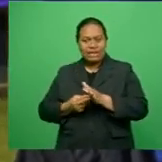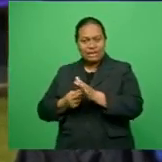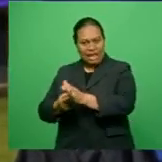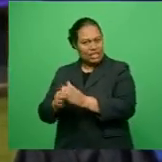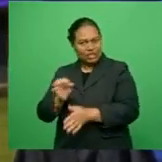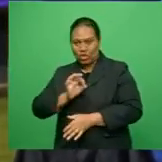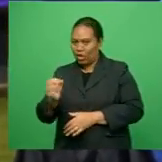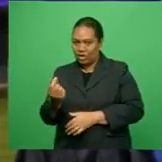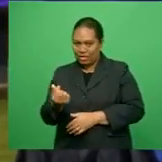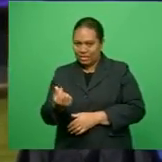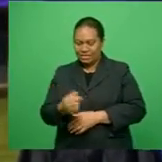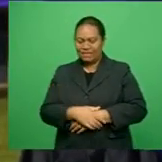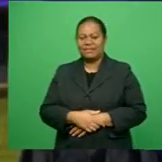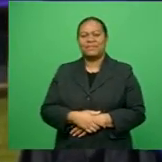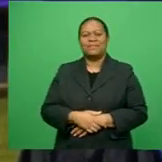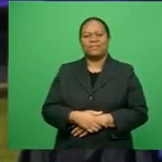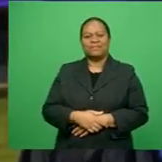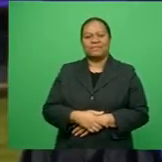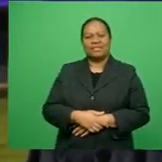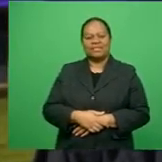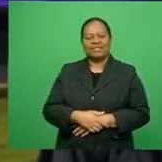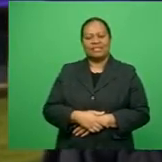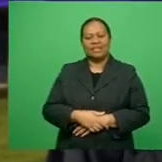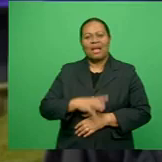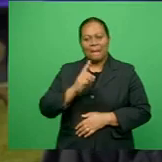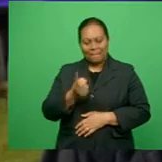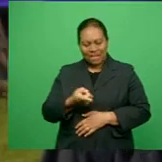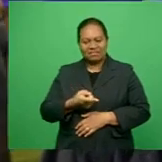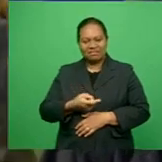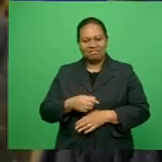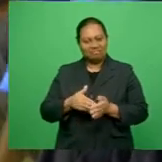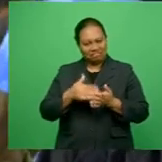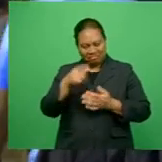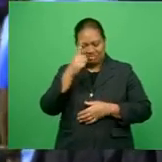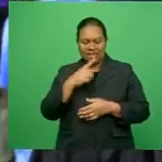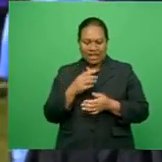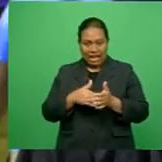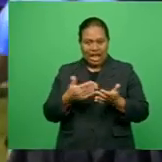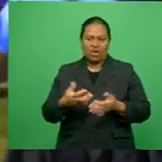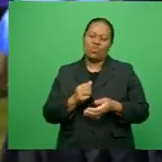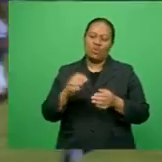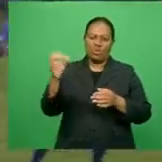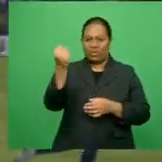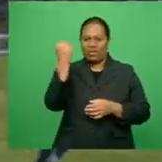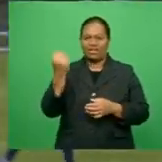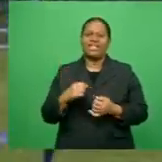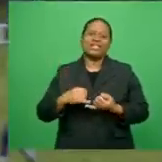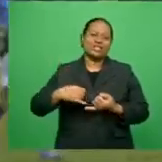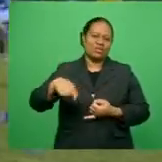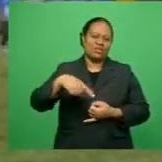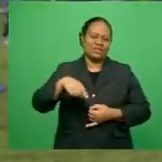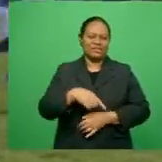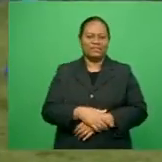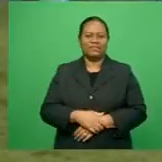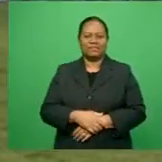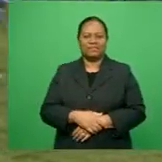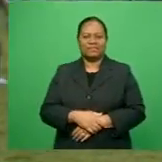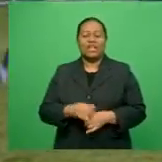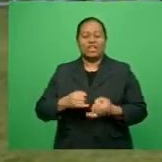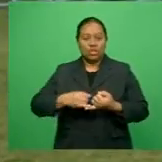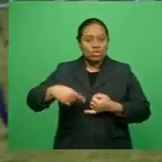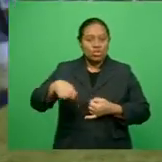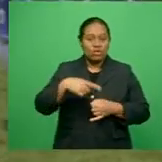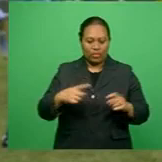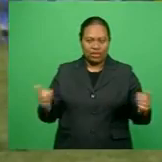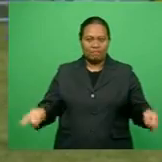easy today, but we managed to win, and we are happy with the result. SUVA will play